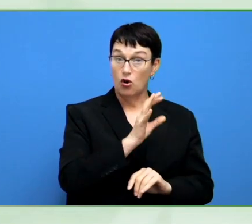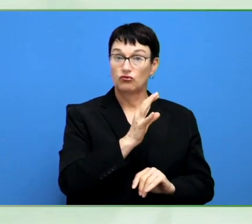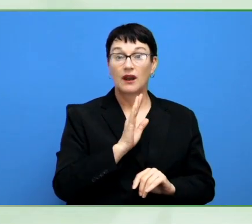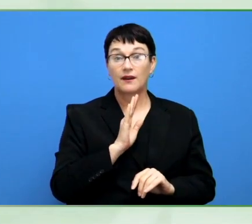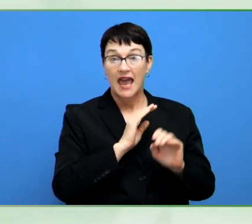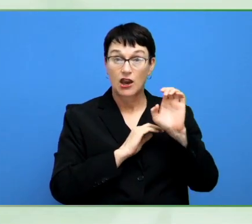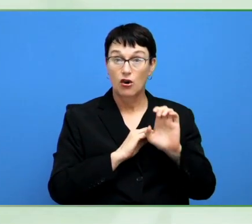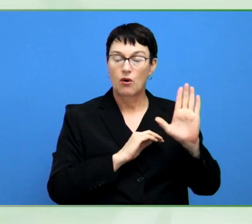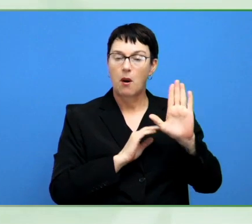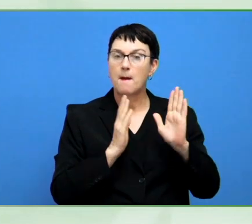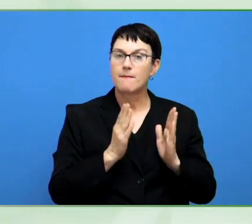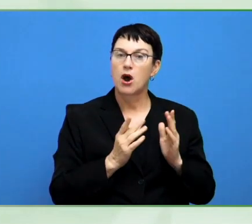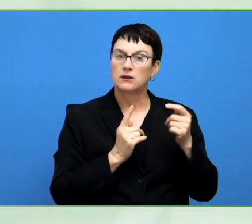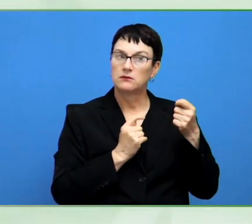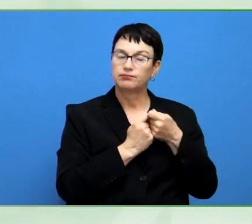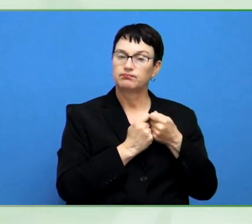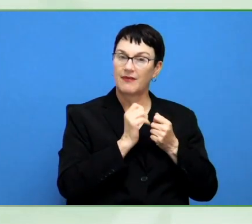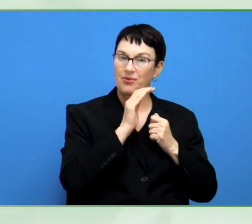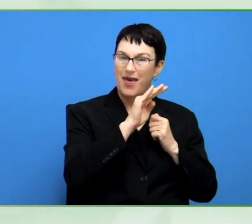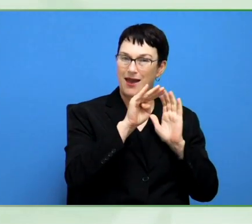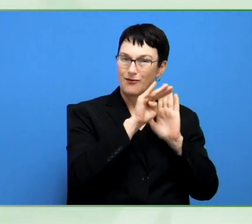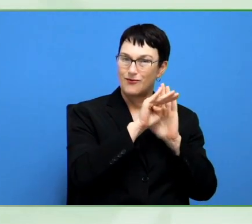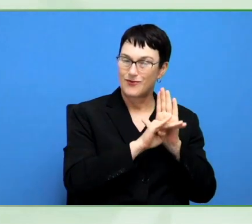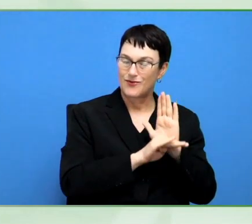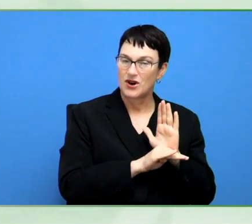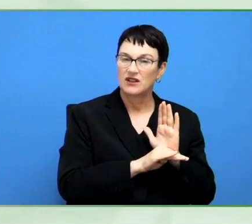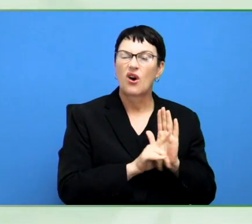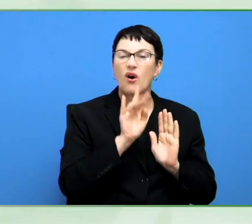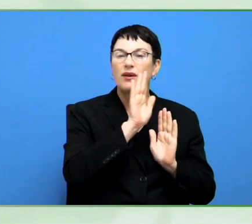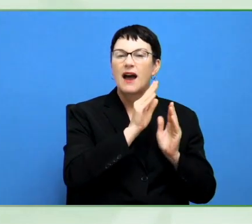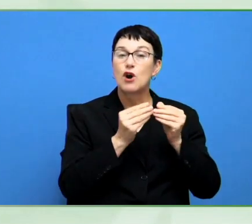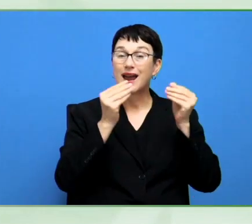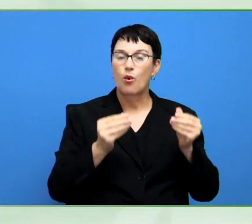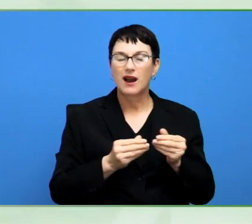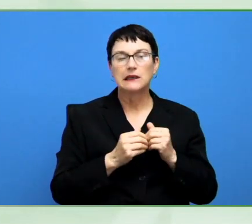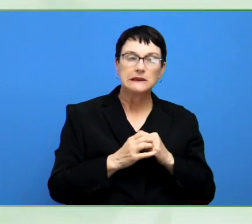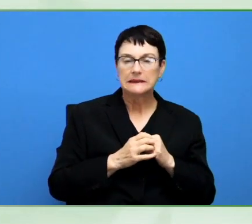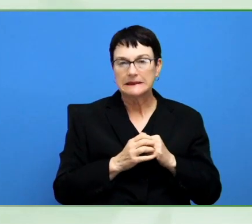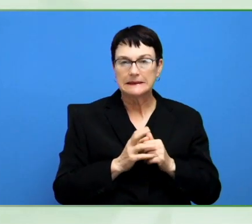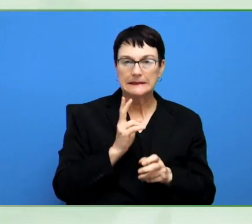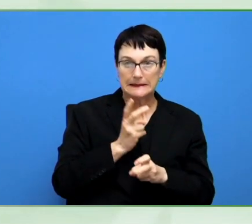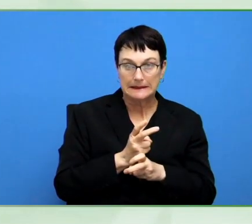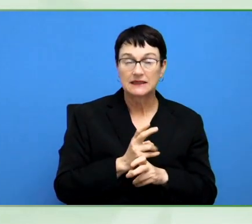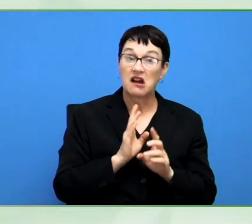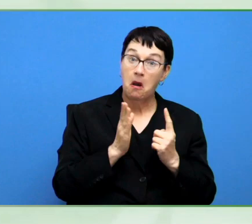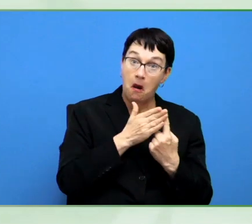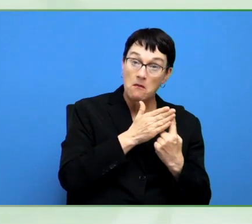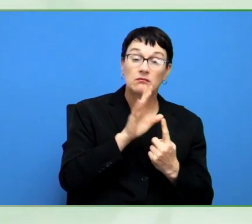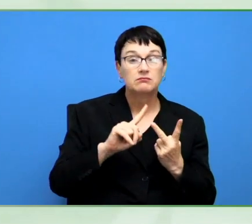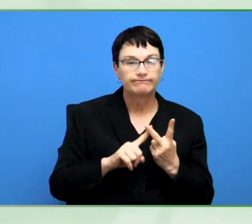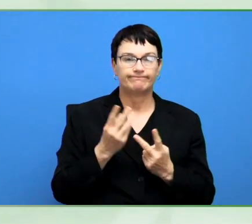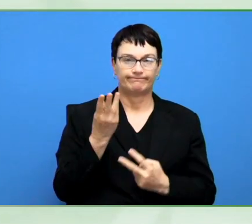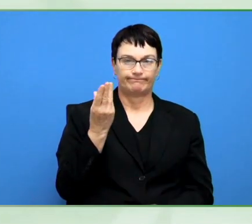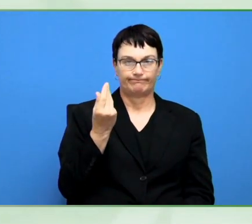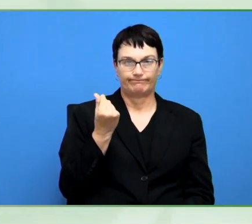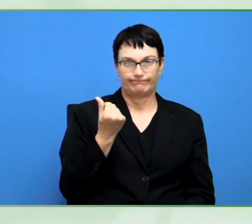is a problem, but we are working hard to solving that. Financially also, I guess that's another problem. And third